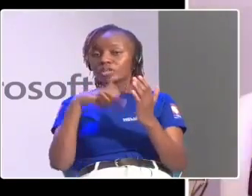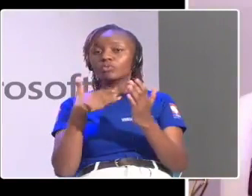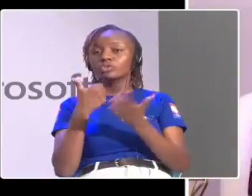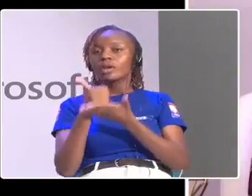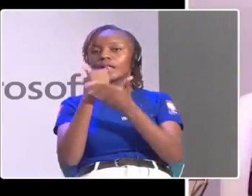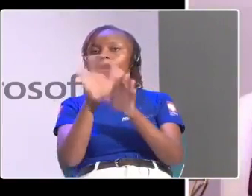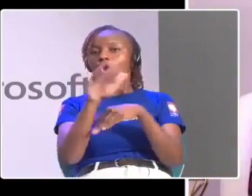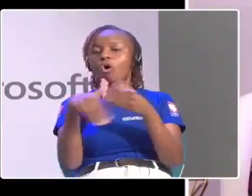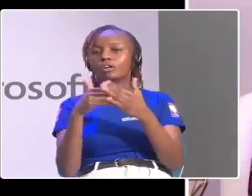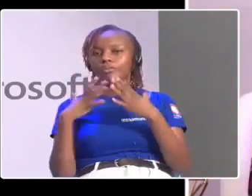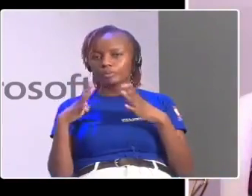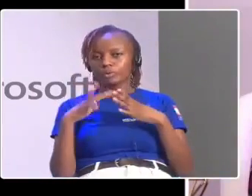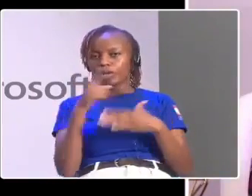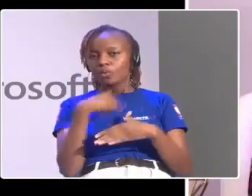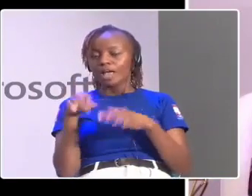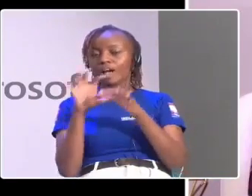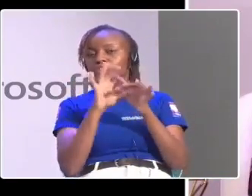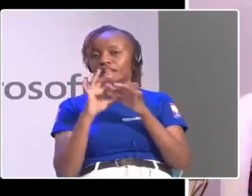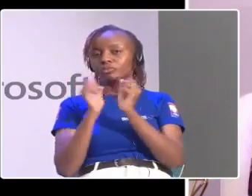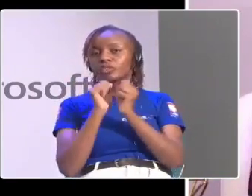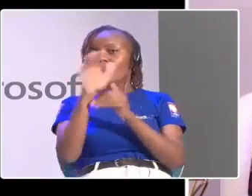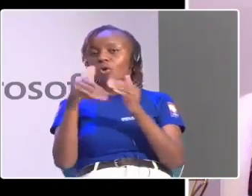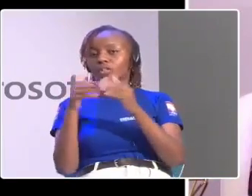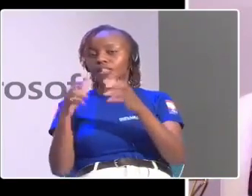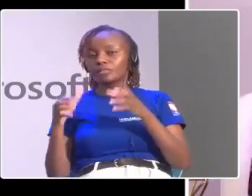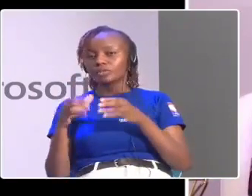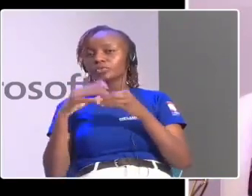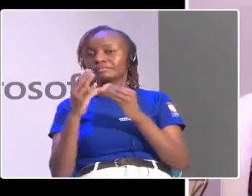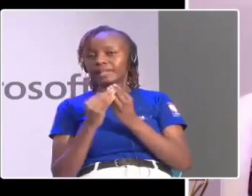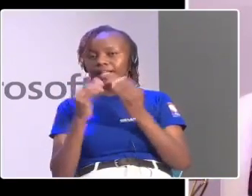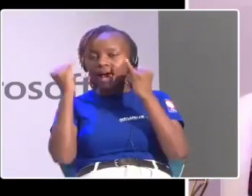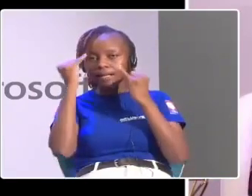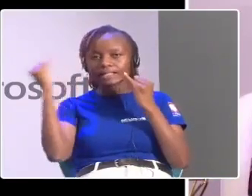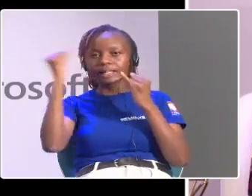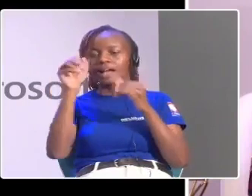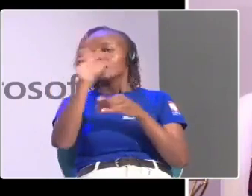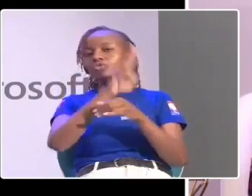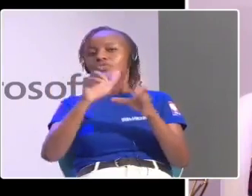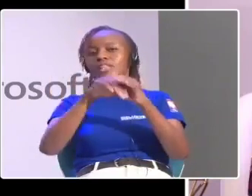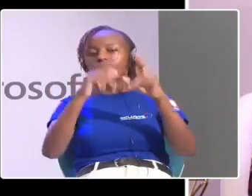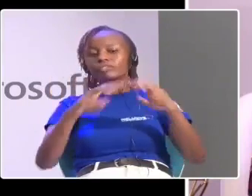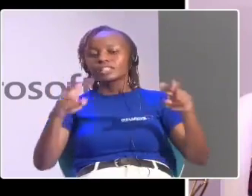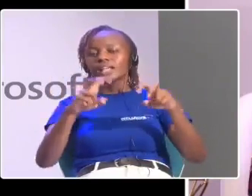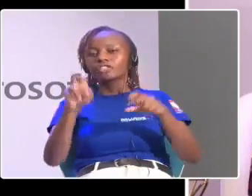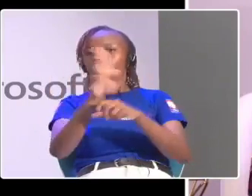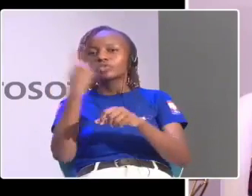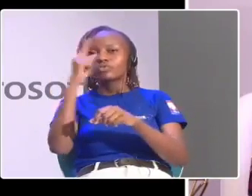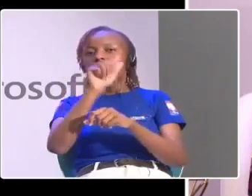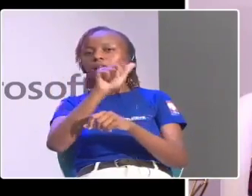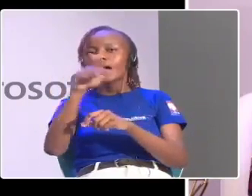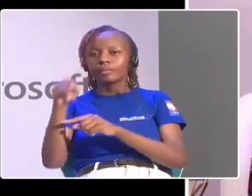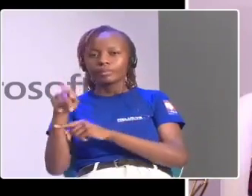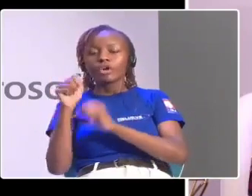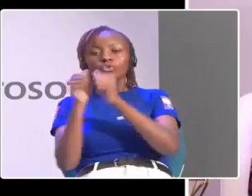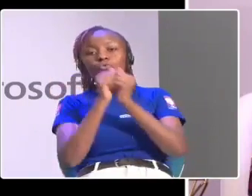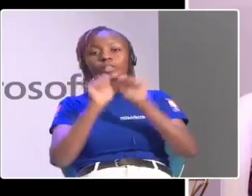so we collaborated with these other companies to create this common data set that could be used for research, that could be used for applications. And together,